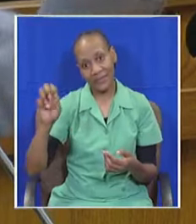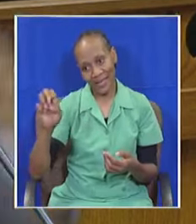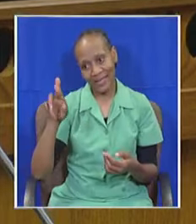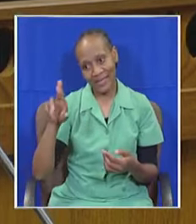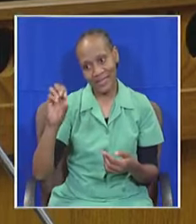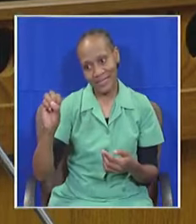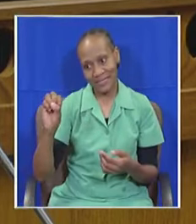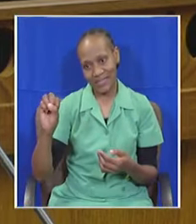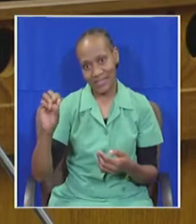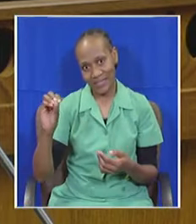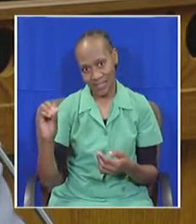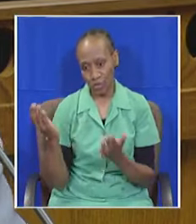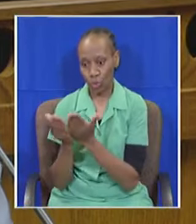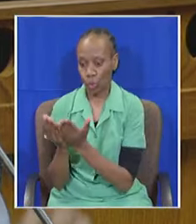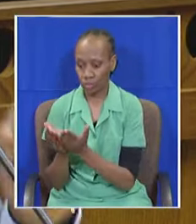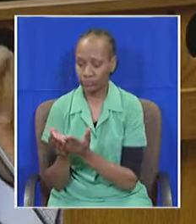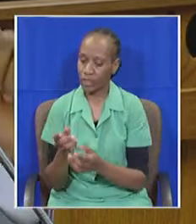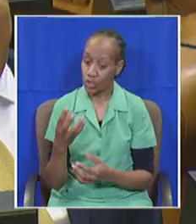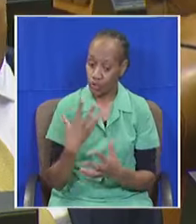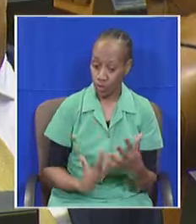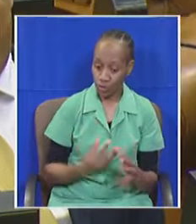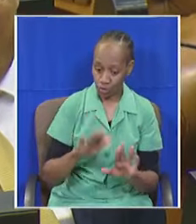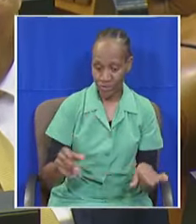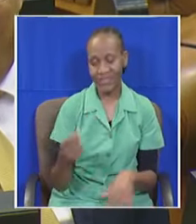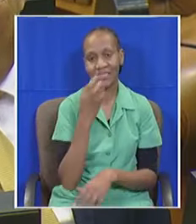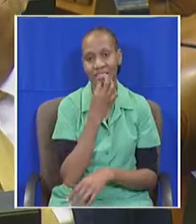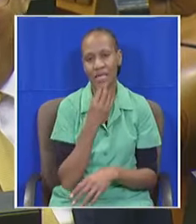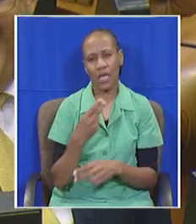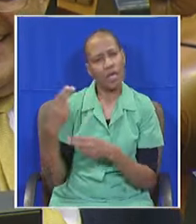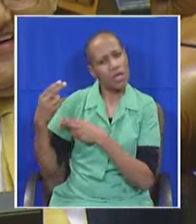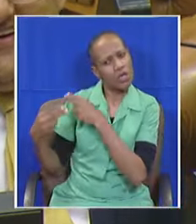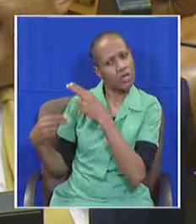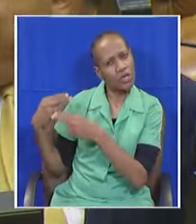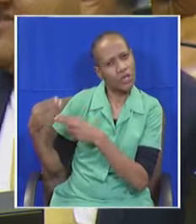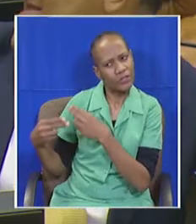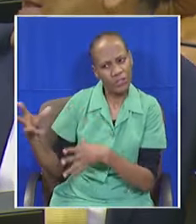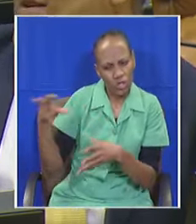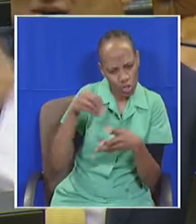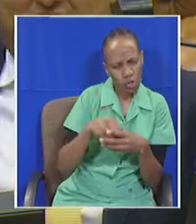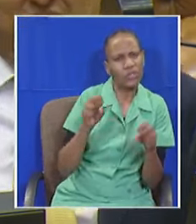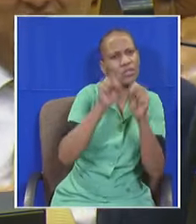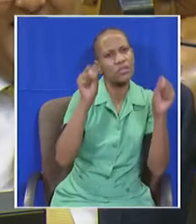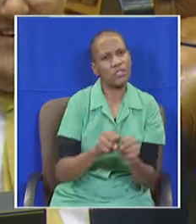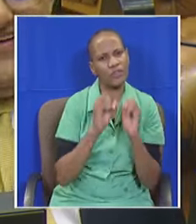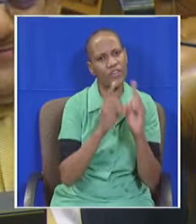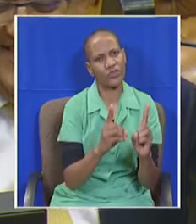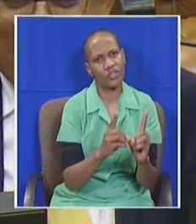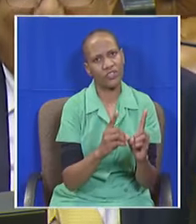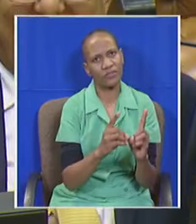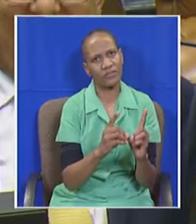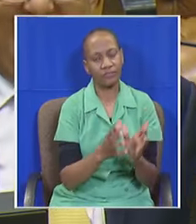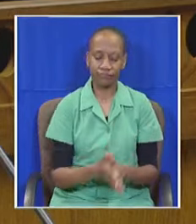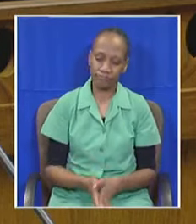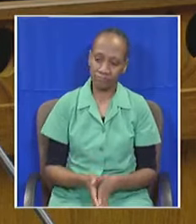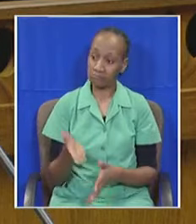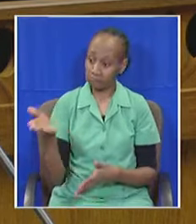who insisted that we should put history as part of our education system. Now, to